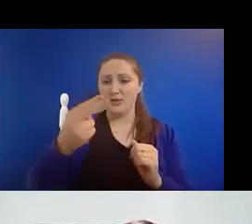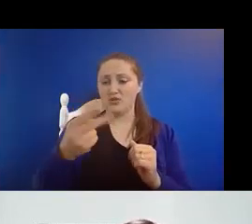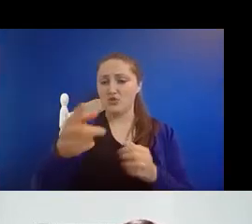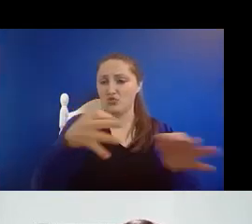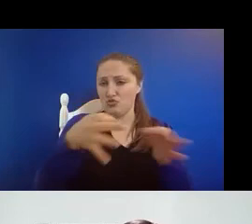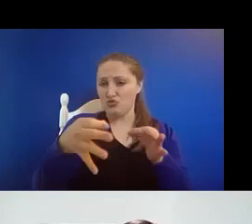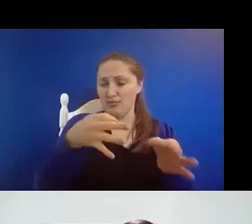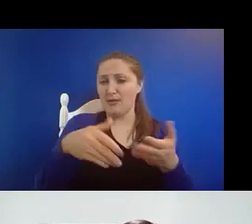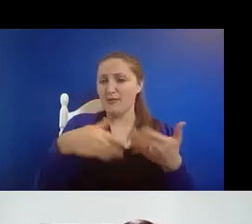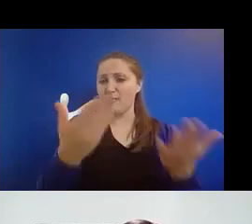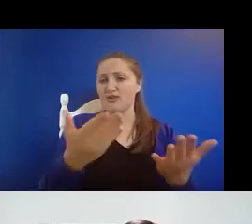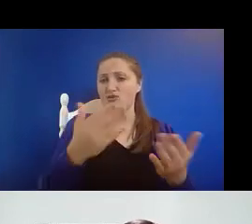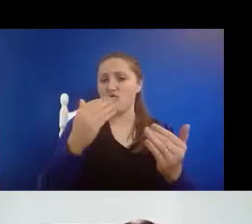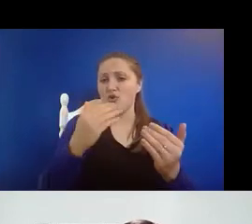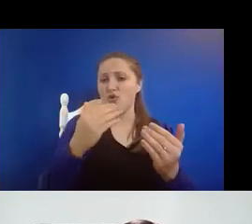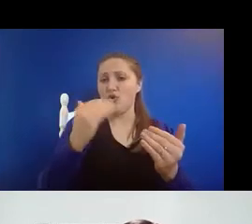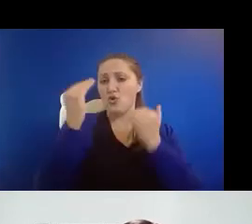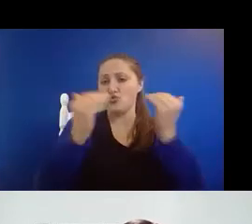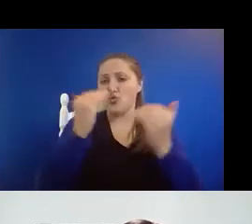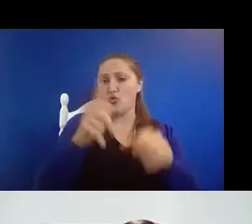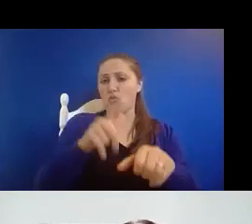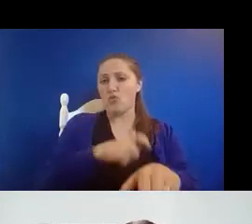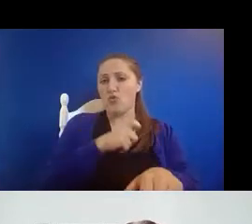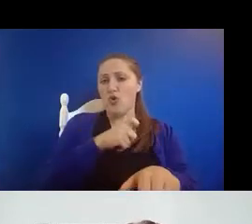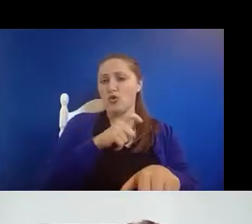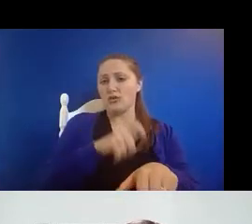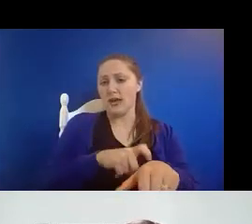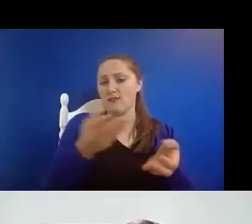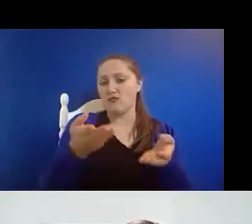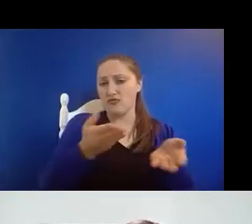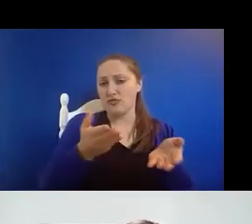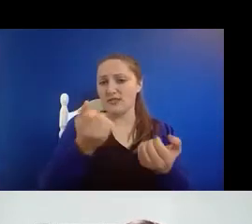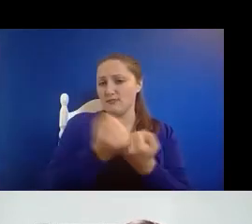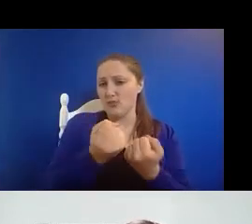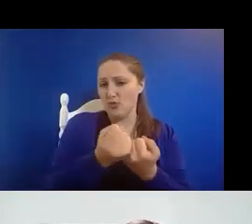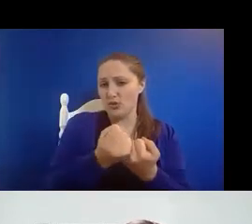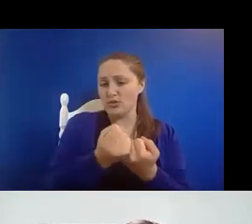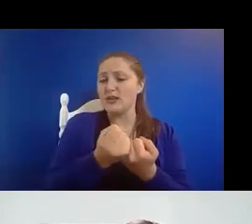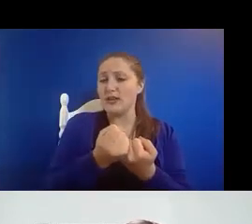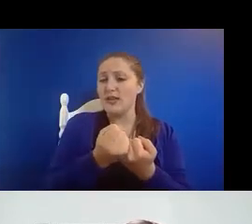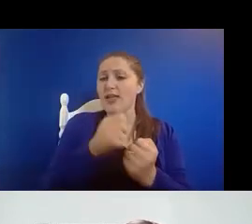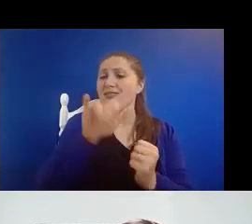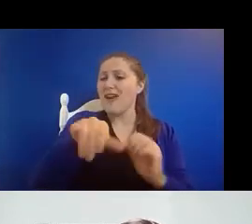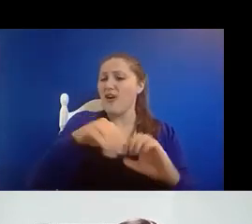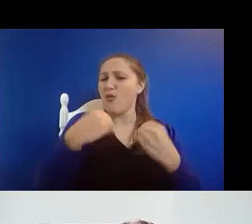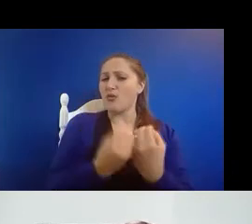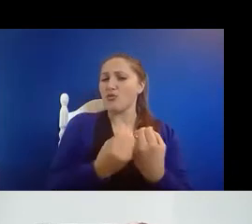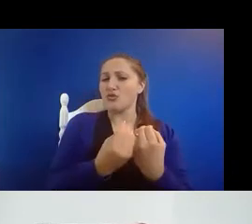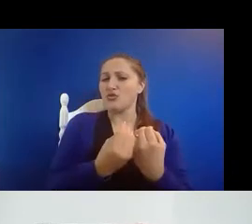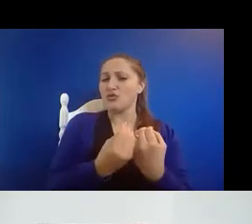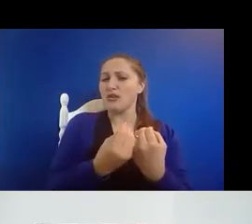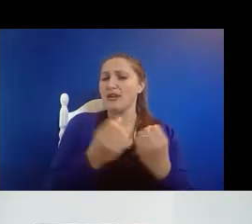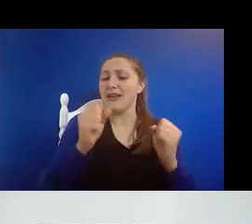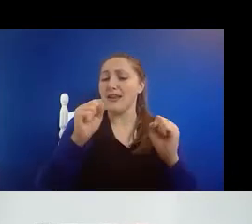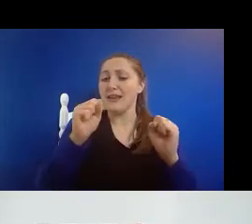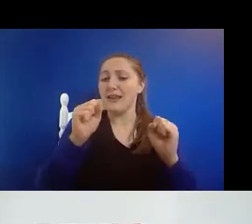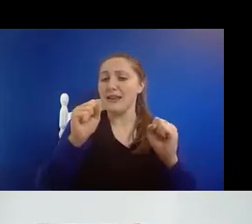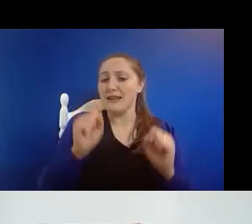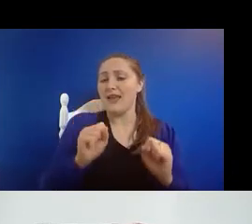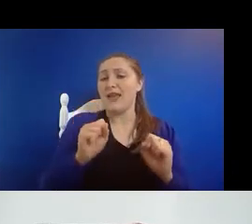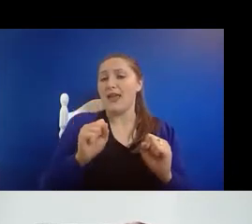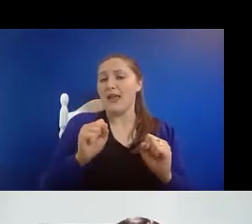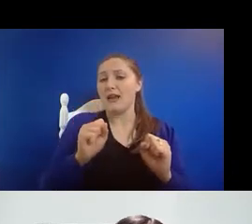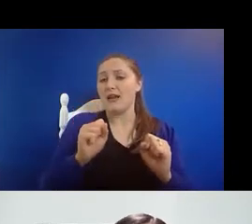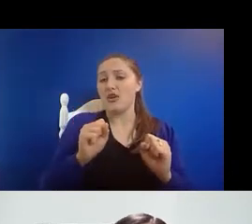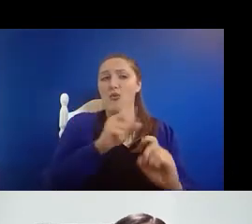adult long-term services and supports would be the organization that could pick up after VR.